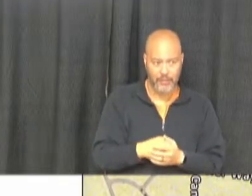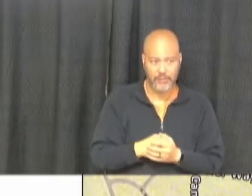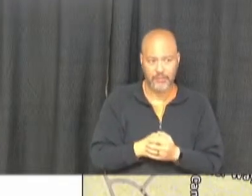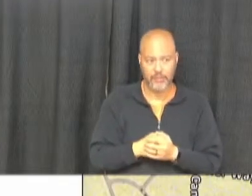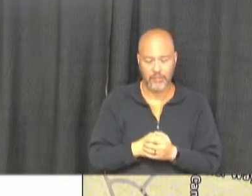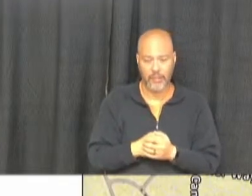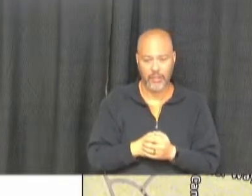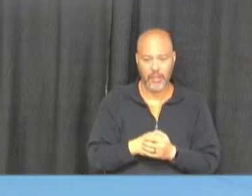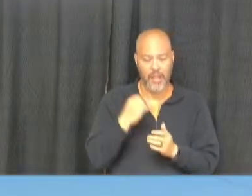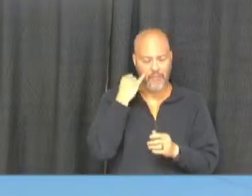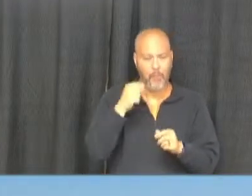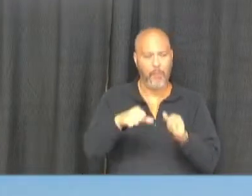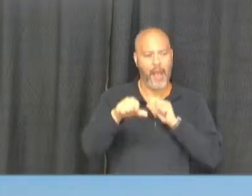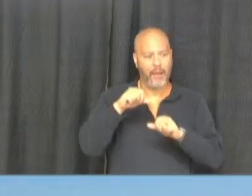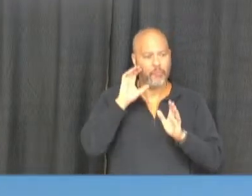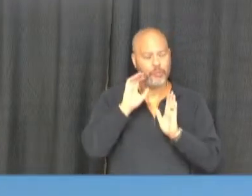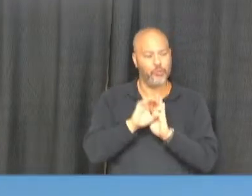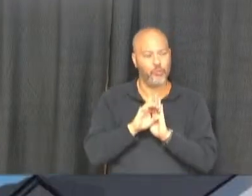Sorry, if you go back,